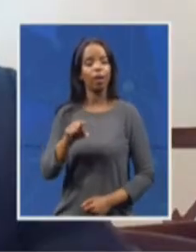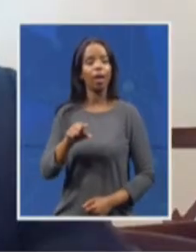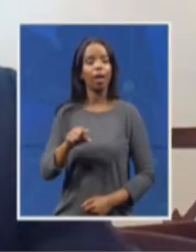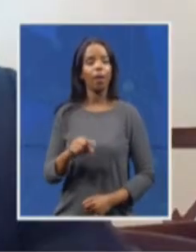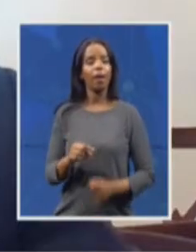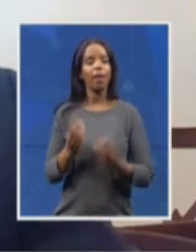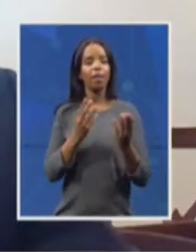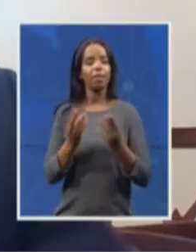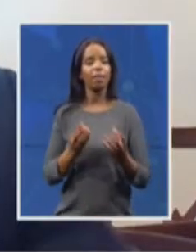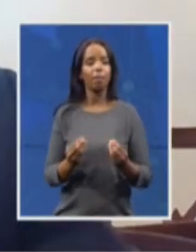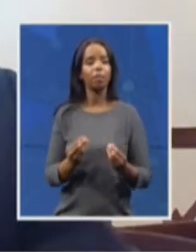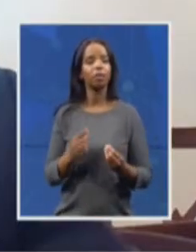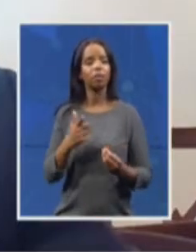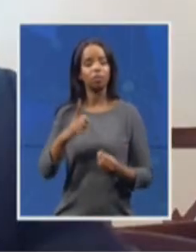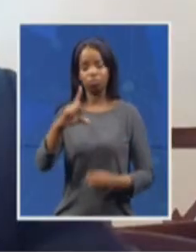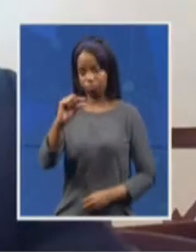containerized